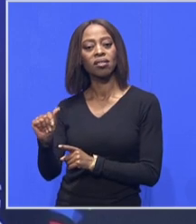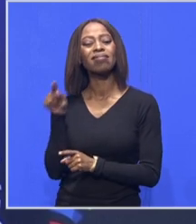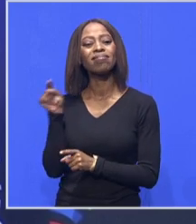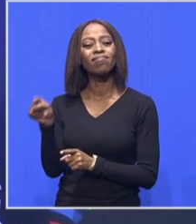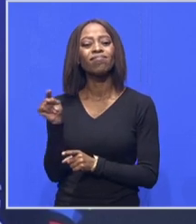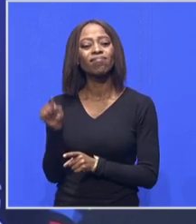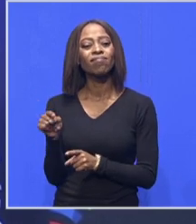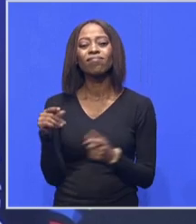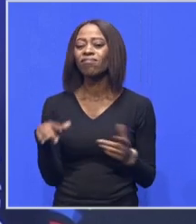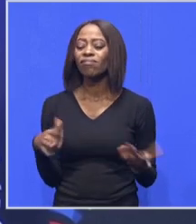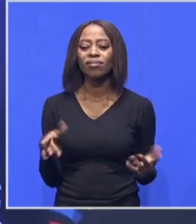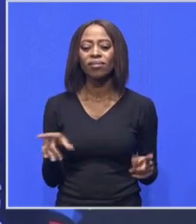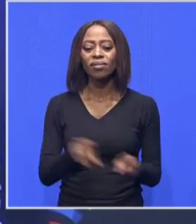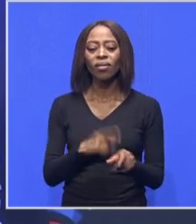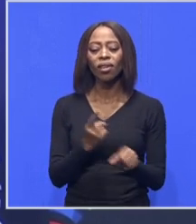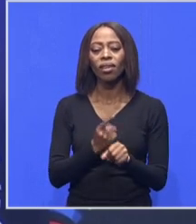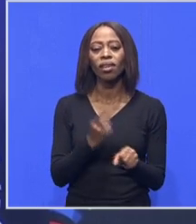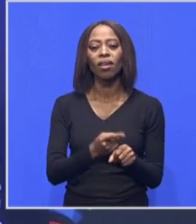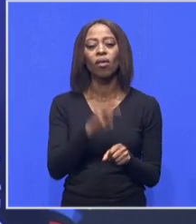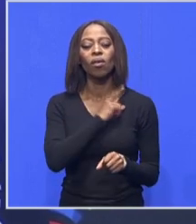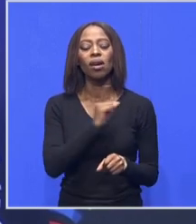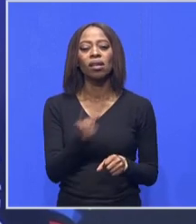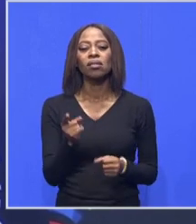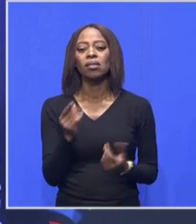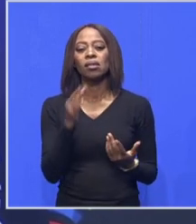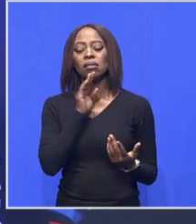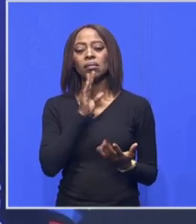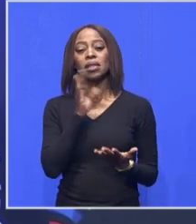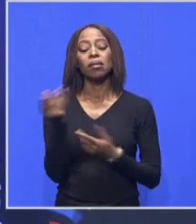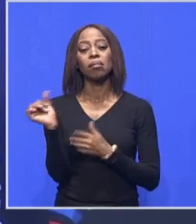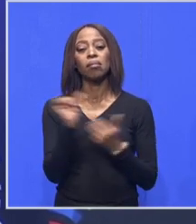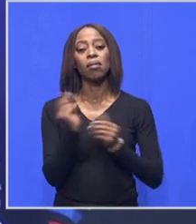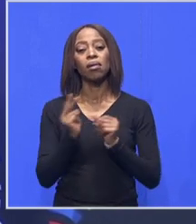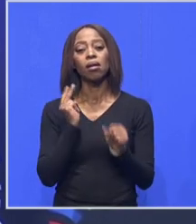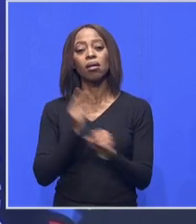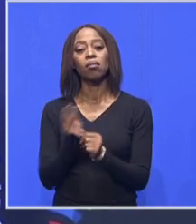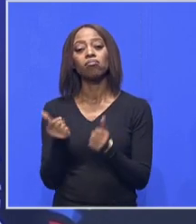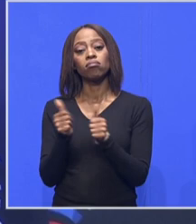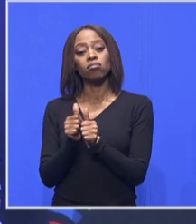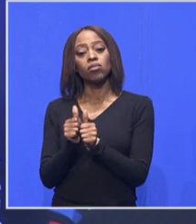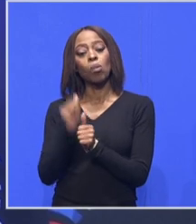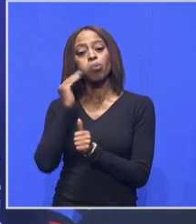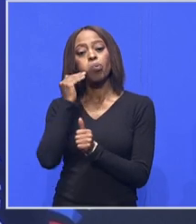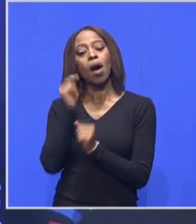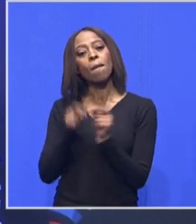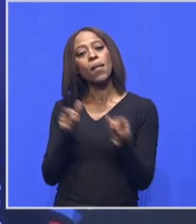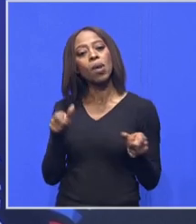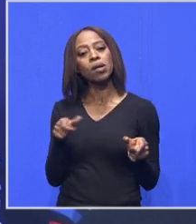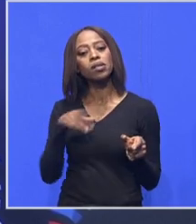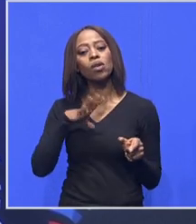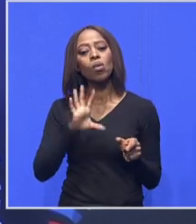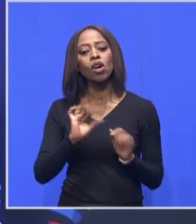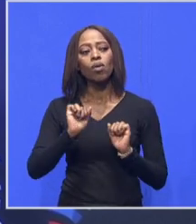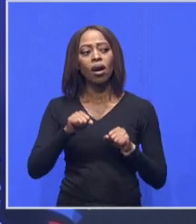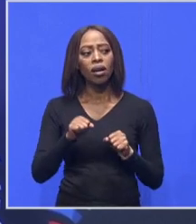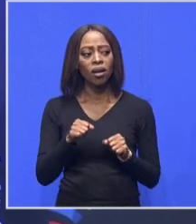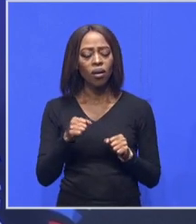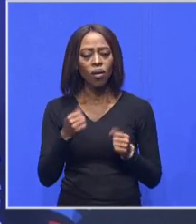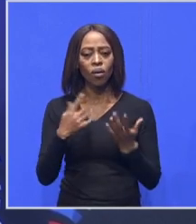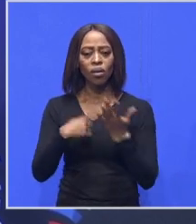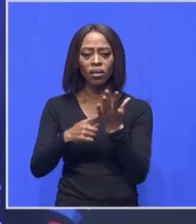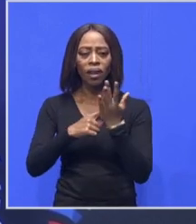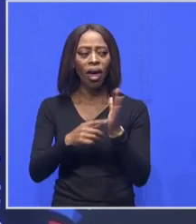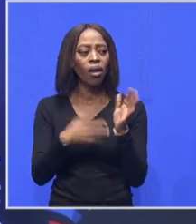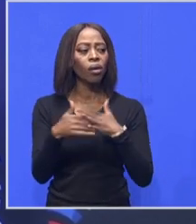of the DA, and of course they are going back to their default setting of being collaborators with white supremacy. They don't want to enter any agreement or any conversation with